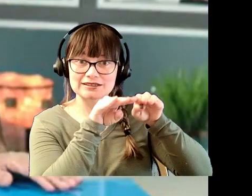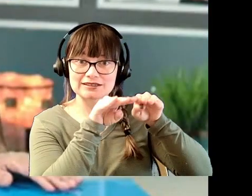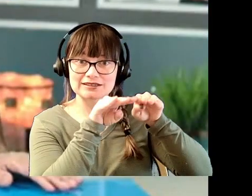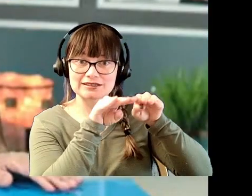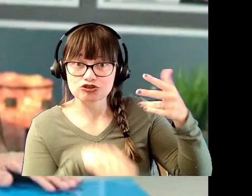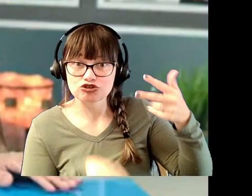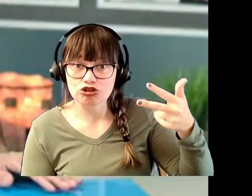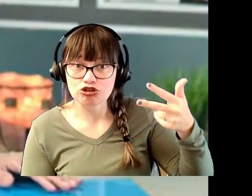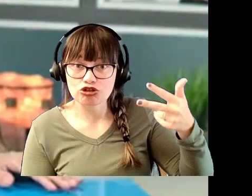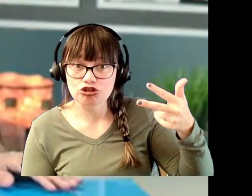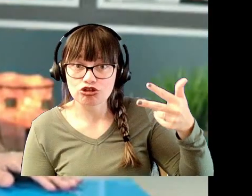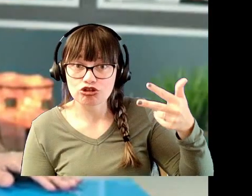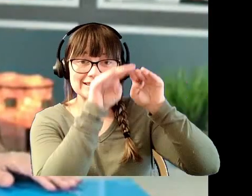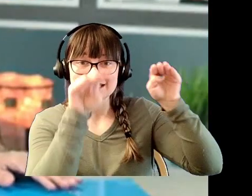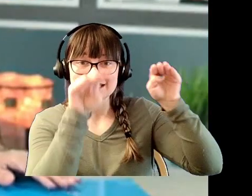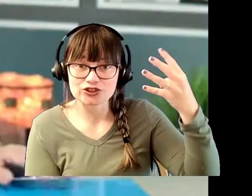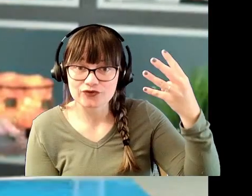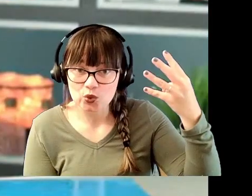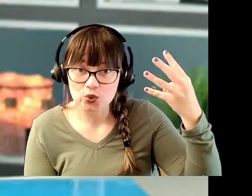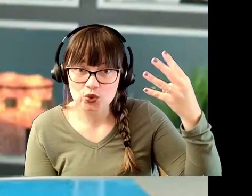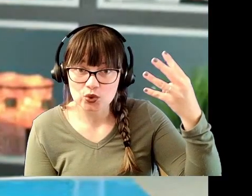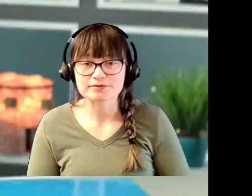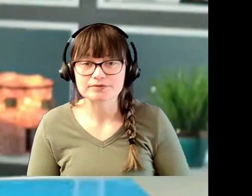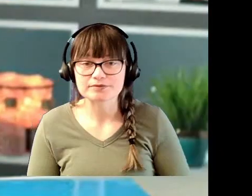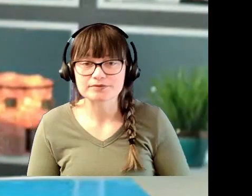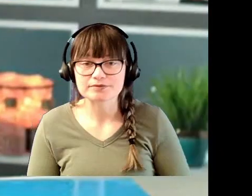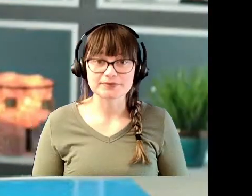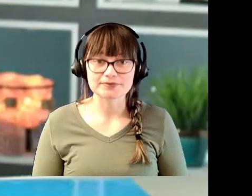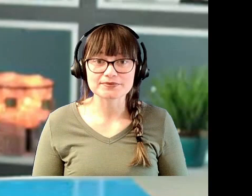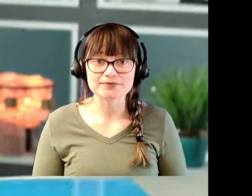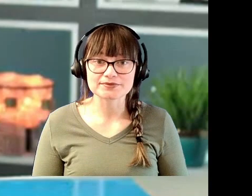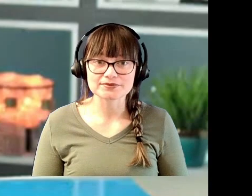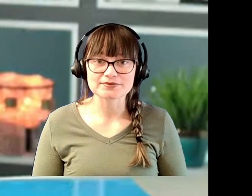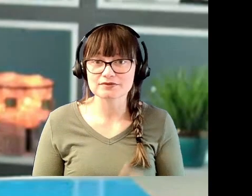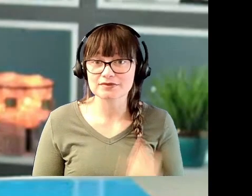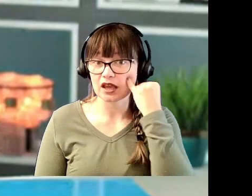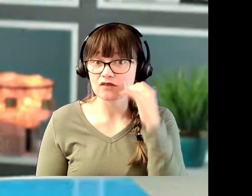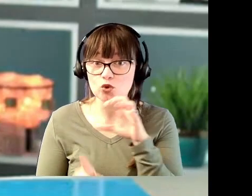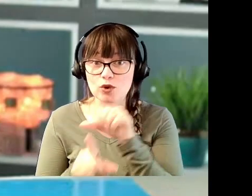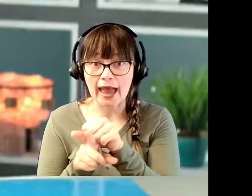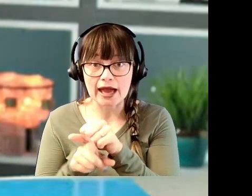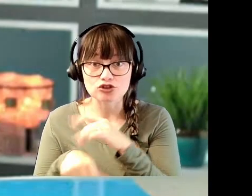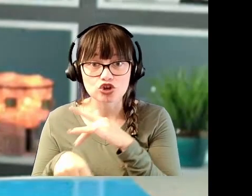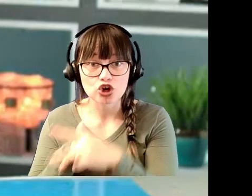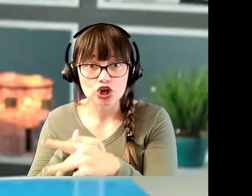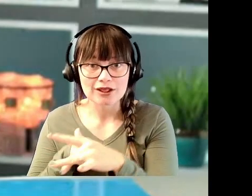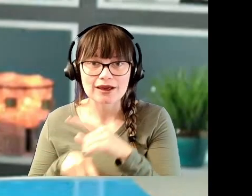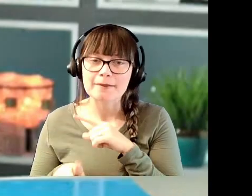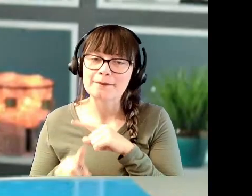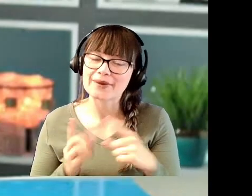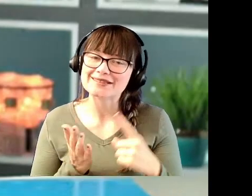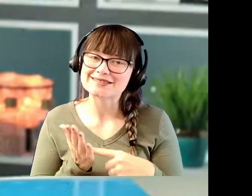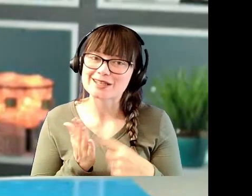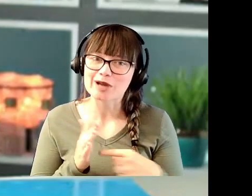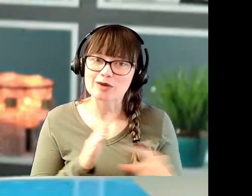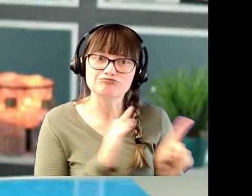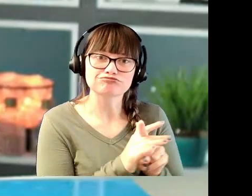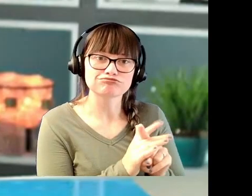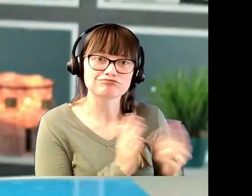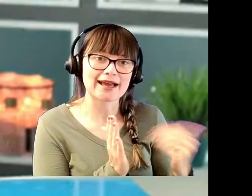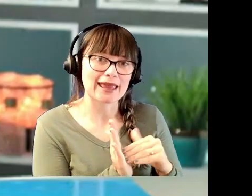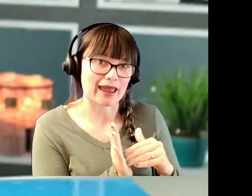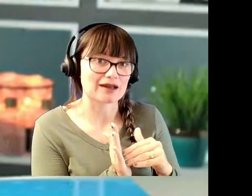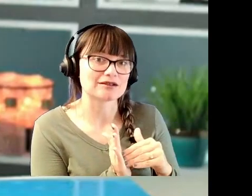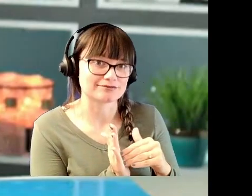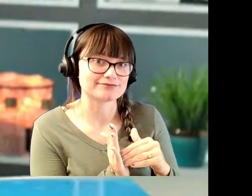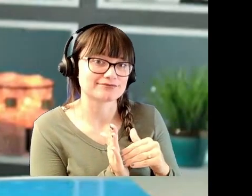with a lot of that, though, is you can catch it early, kind of nip it in the bud. It's the recurrence oftentimes of cancer